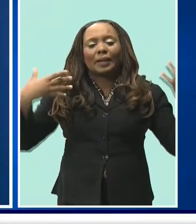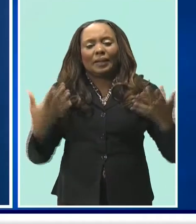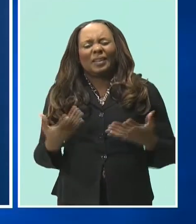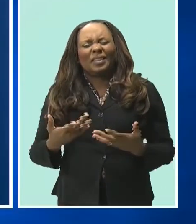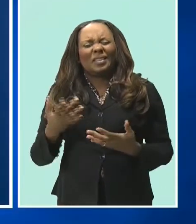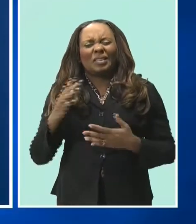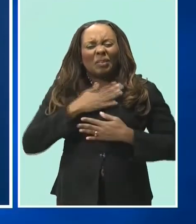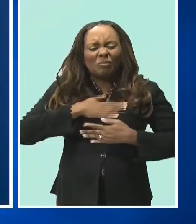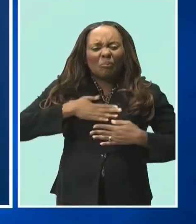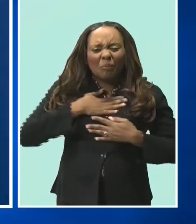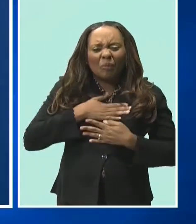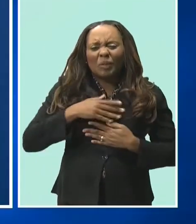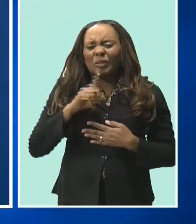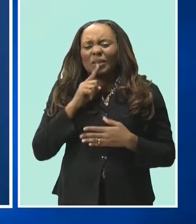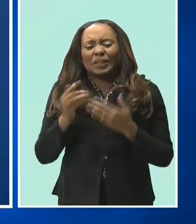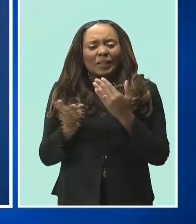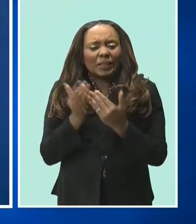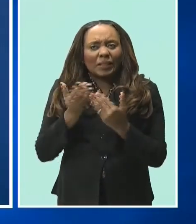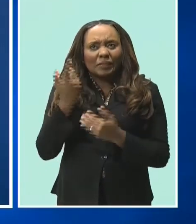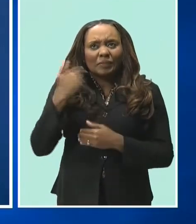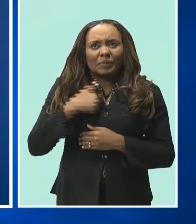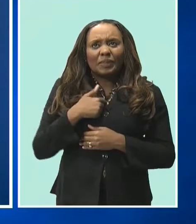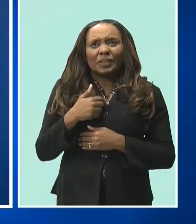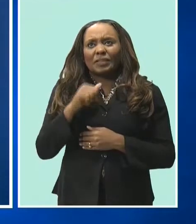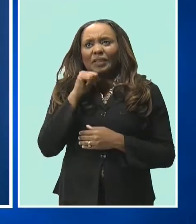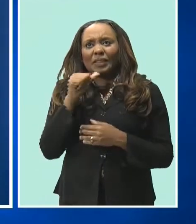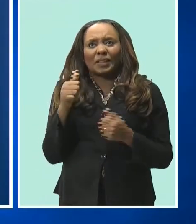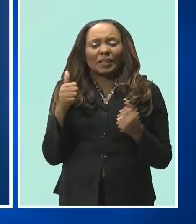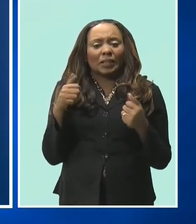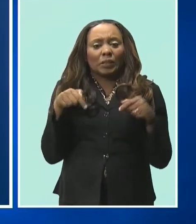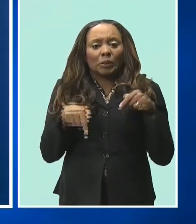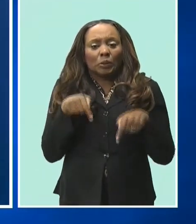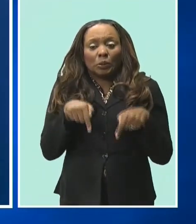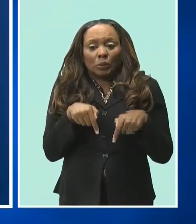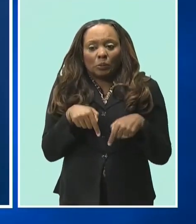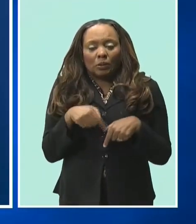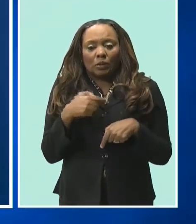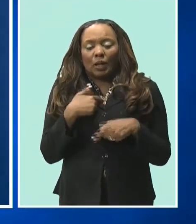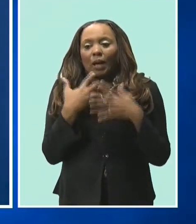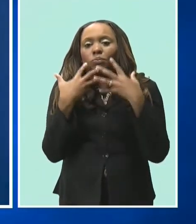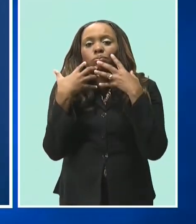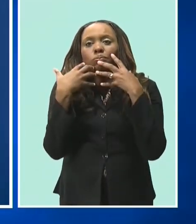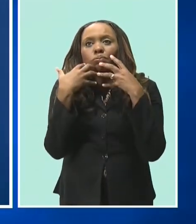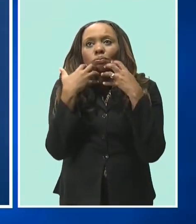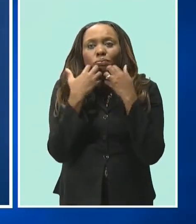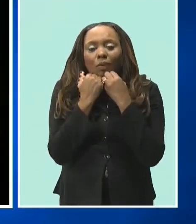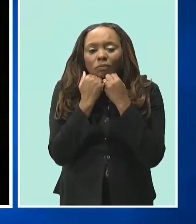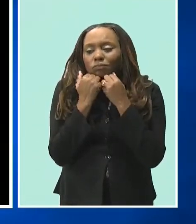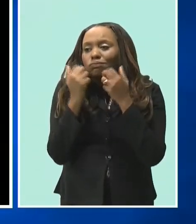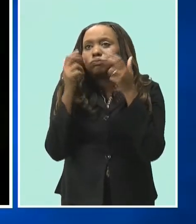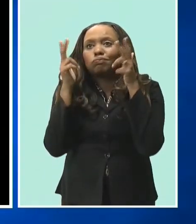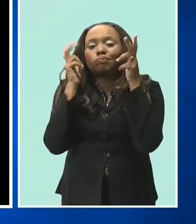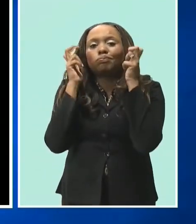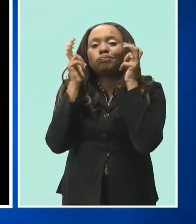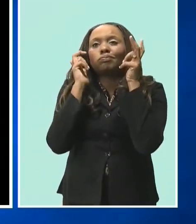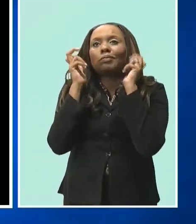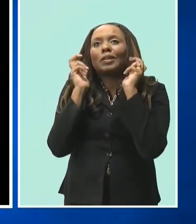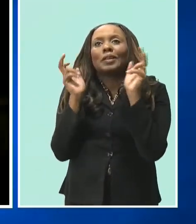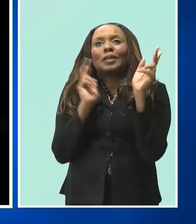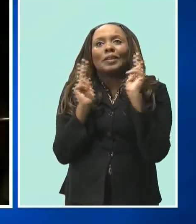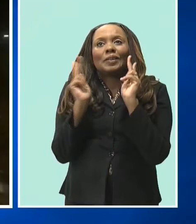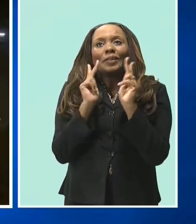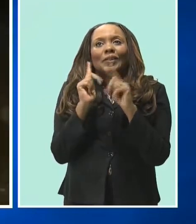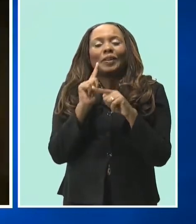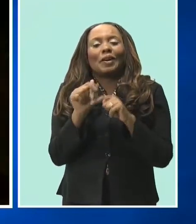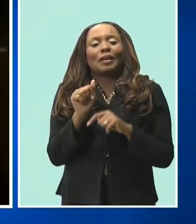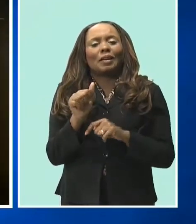was easy. I was not nervous. It was good. I loved hearing the persons when they